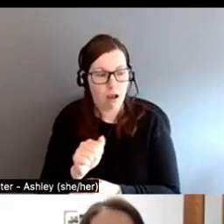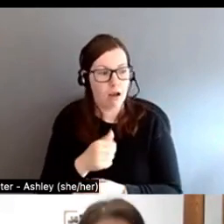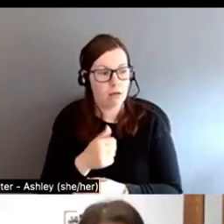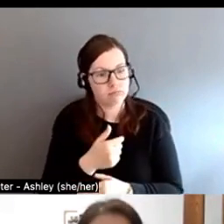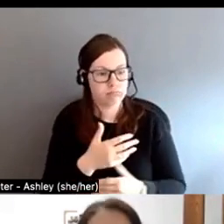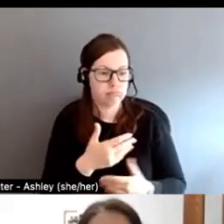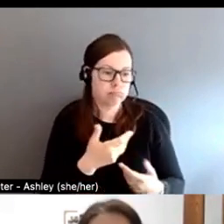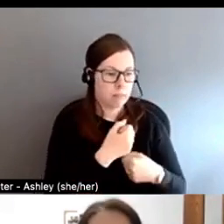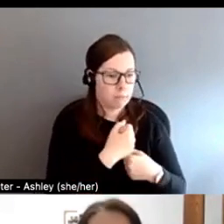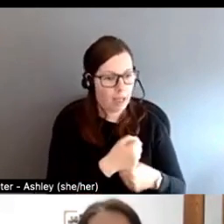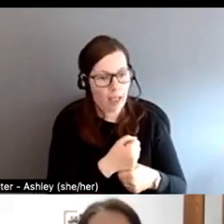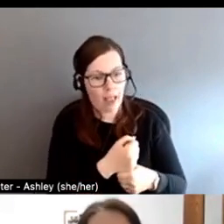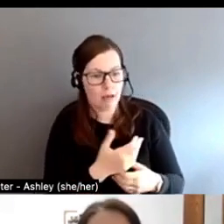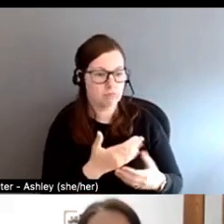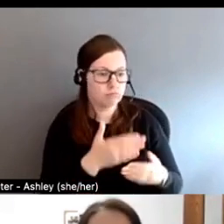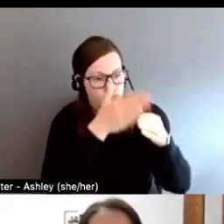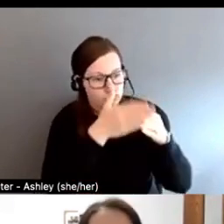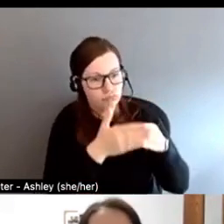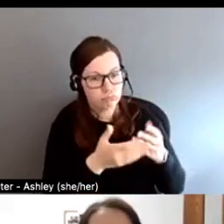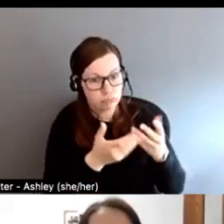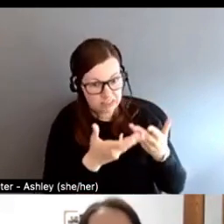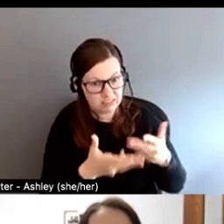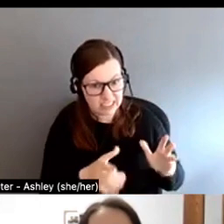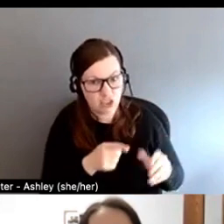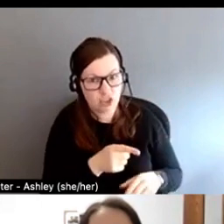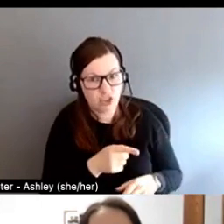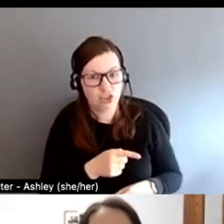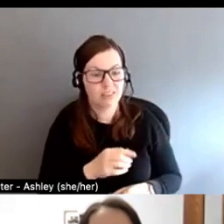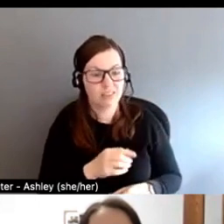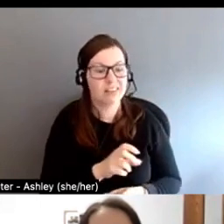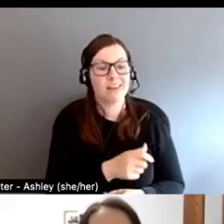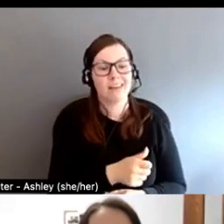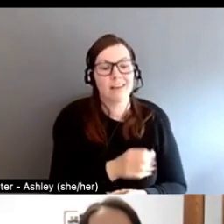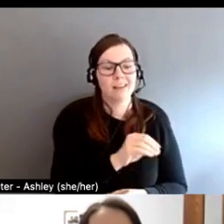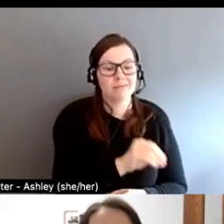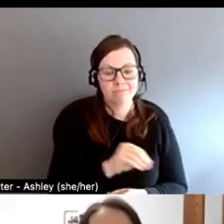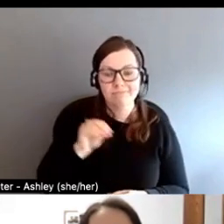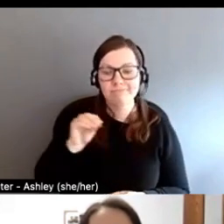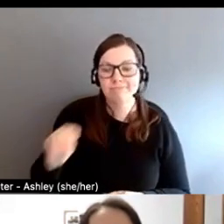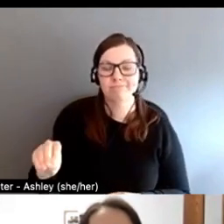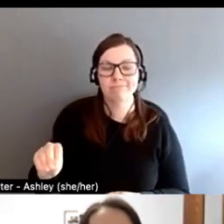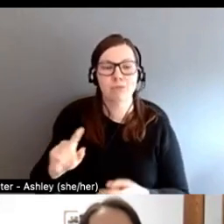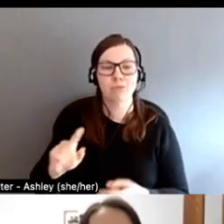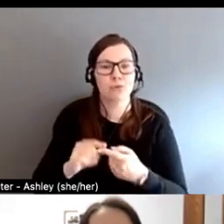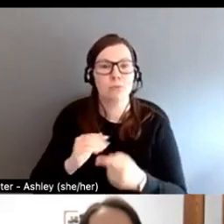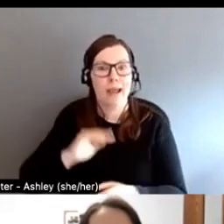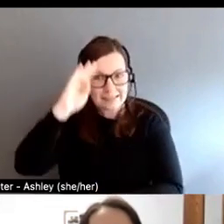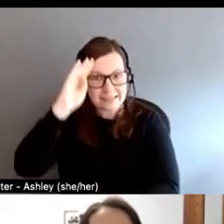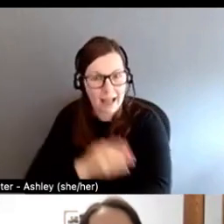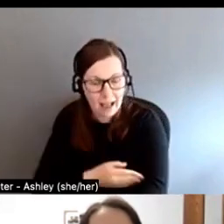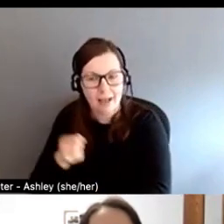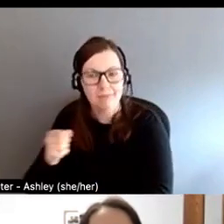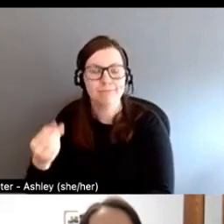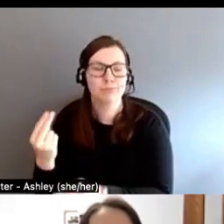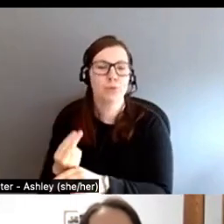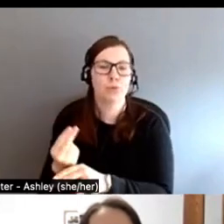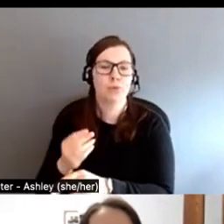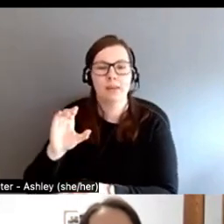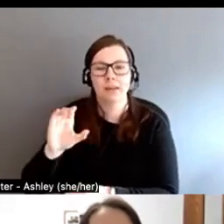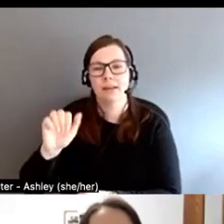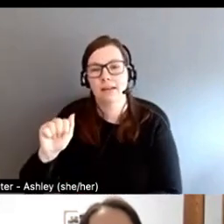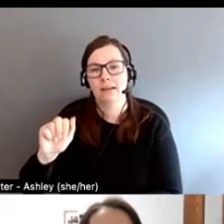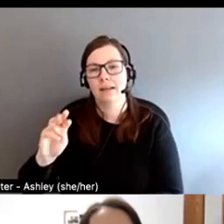into Camtasia. But like I said, the one I did yesterday, all of it was done in Canva, because